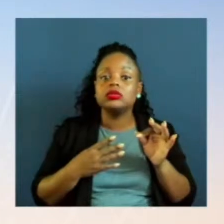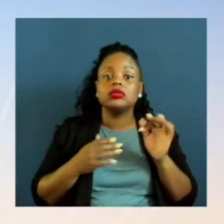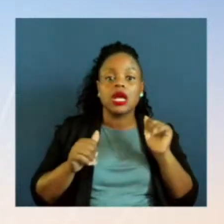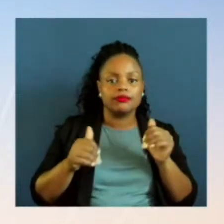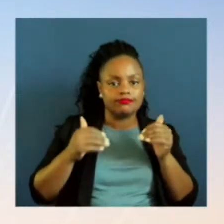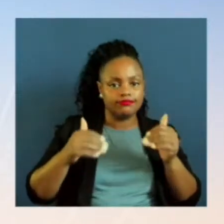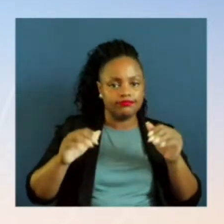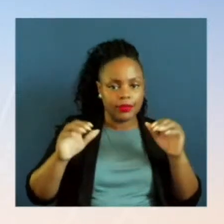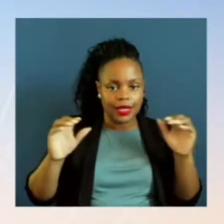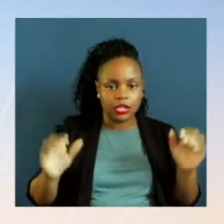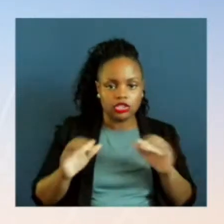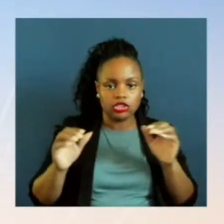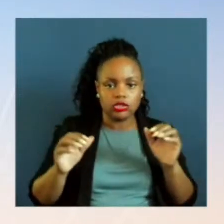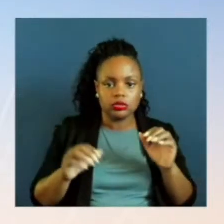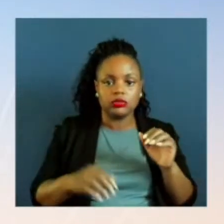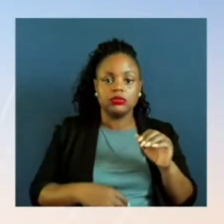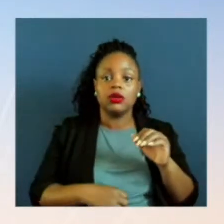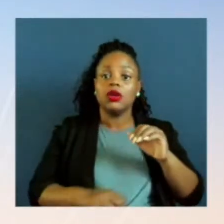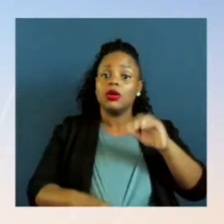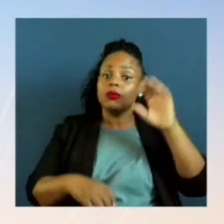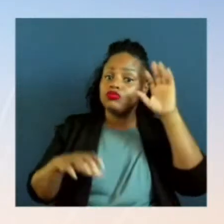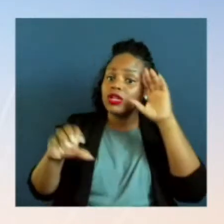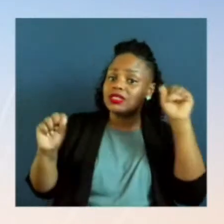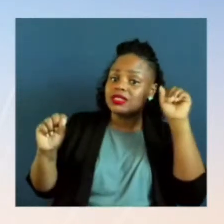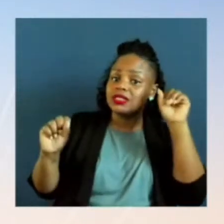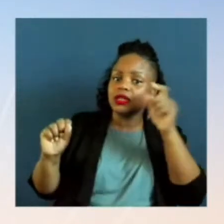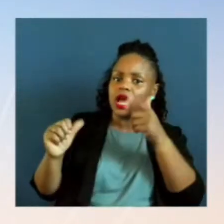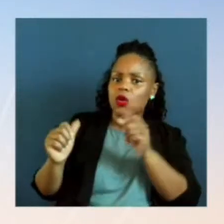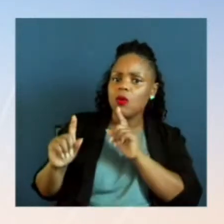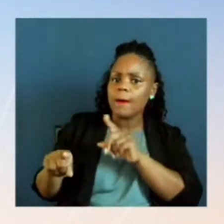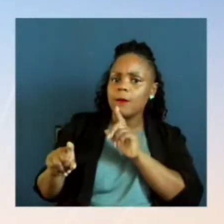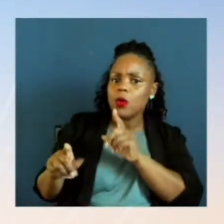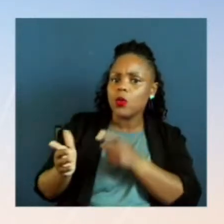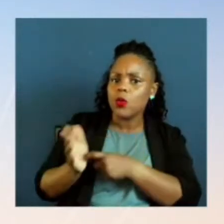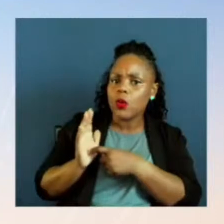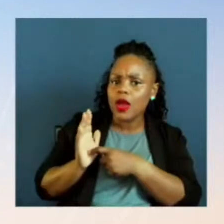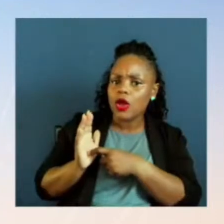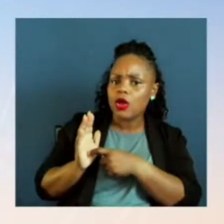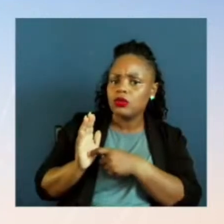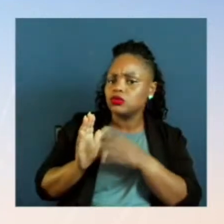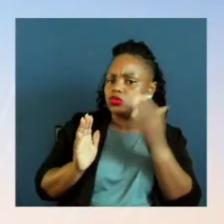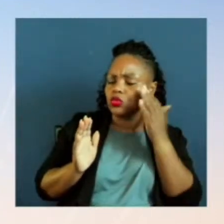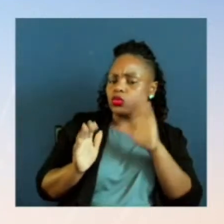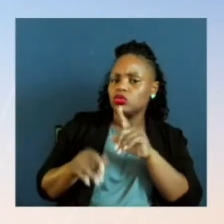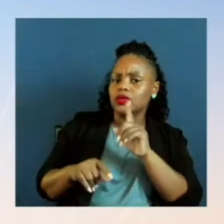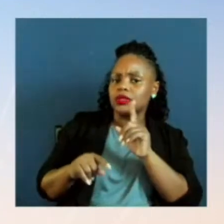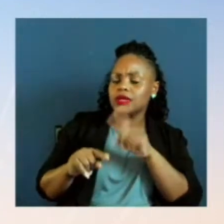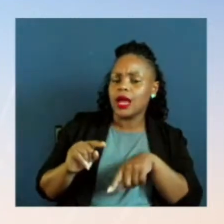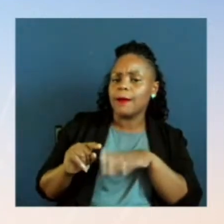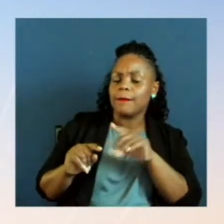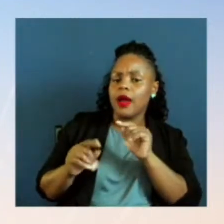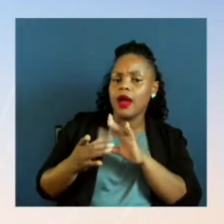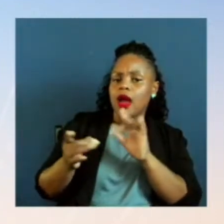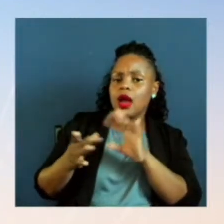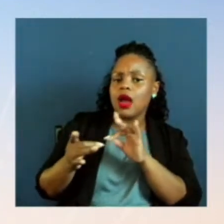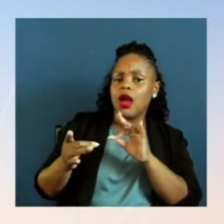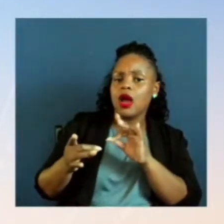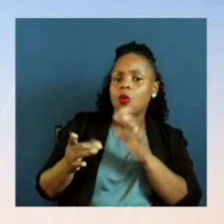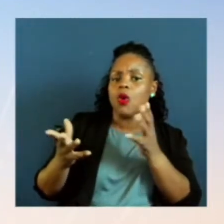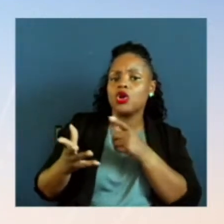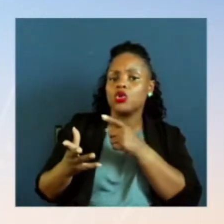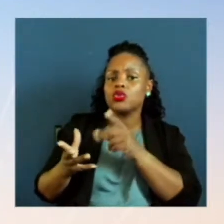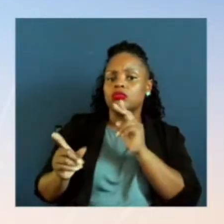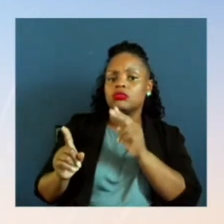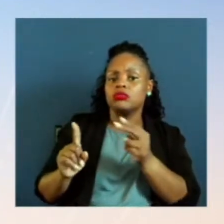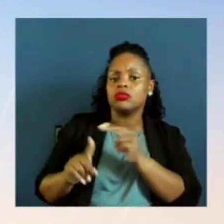immediate response is required. I know you said you're not in a position to preview any, but what does the White House see as a federal responsibility here? I mean, you're